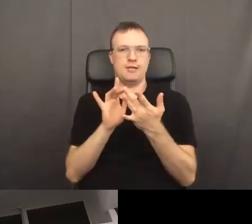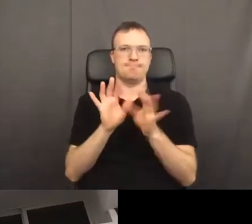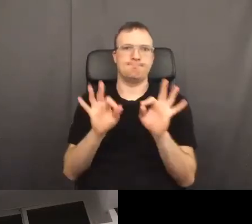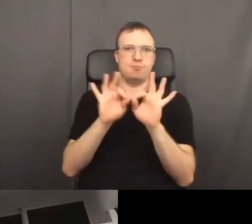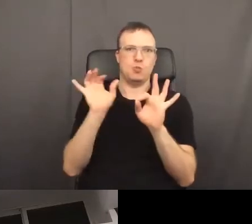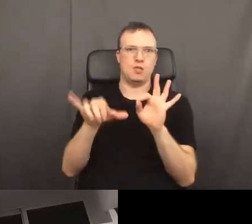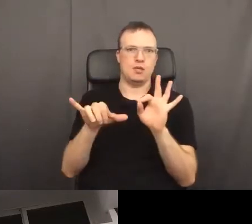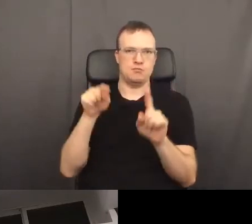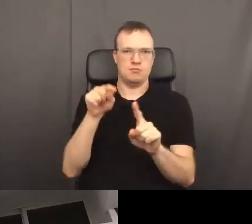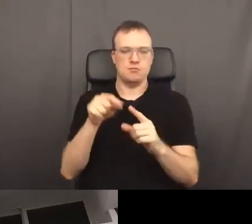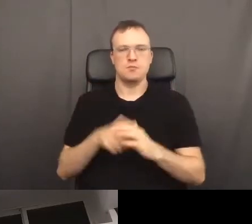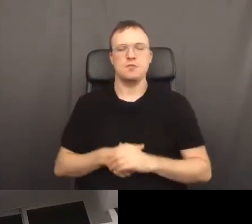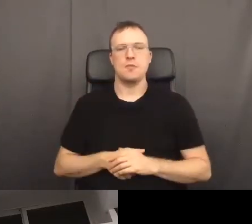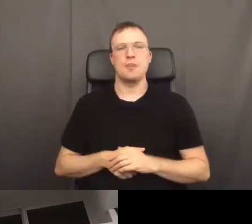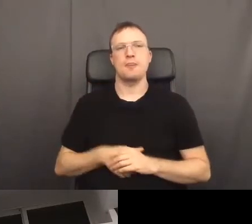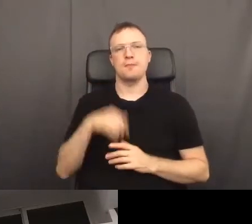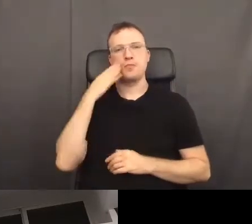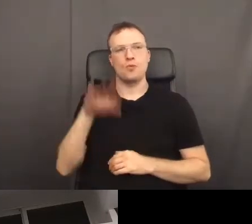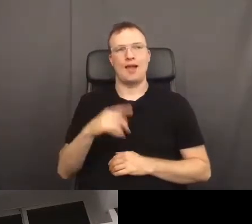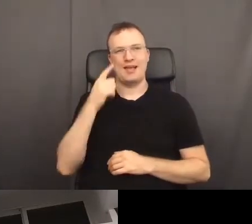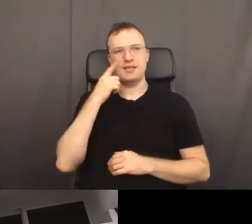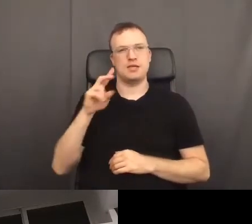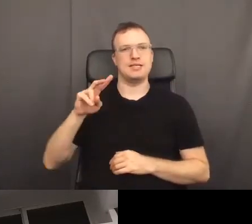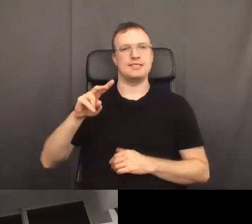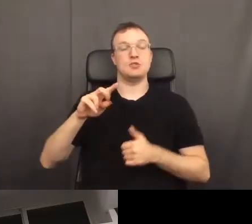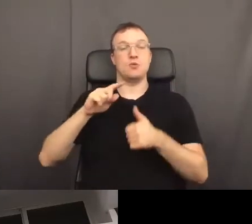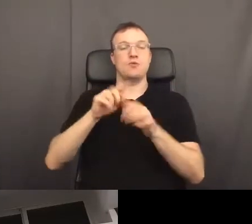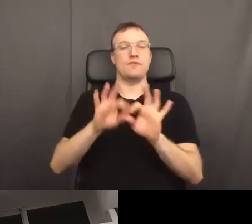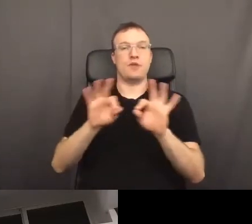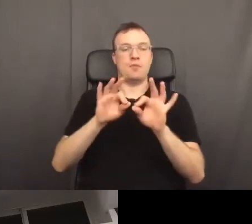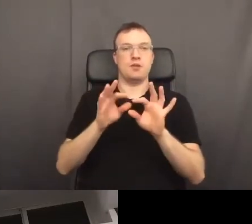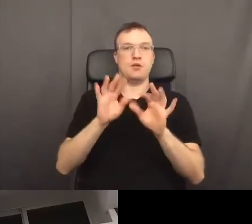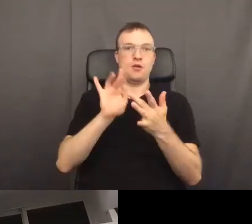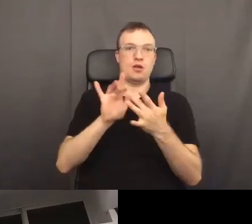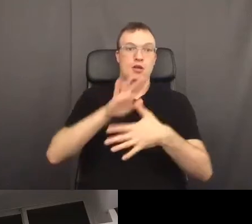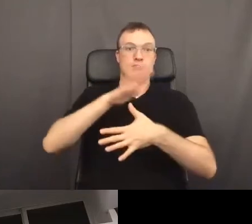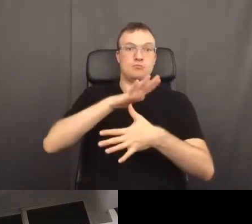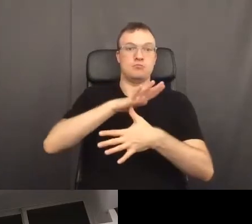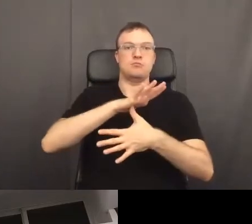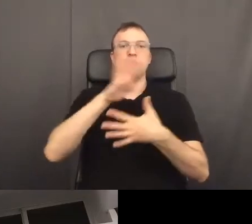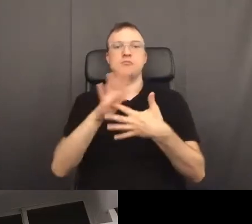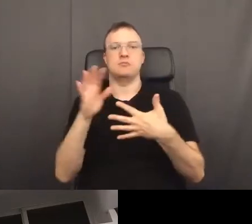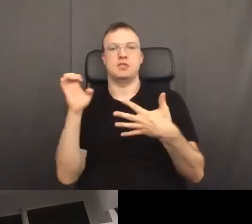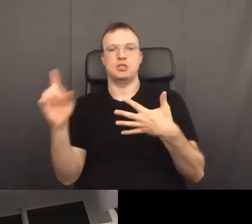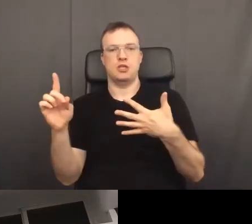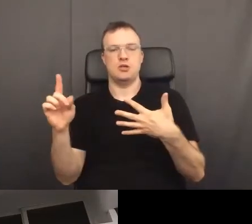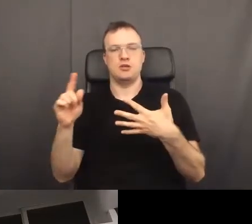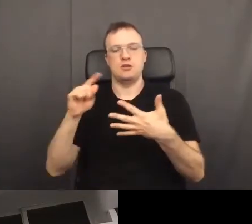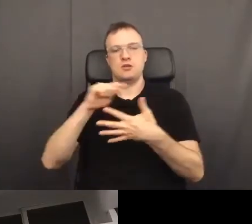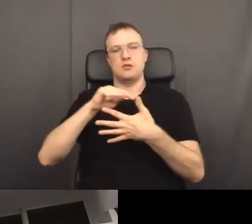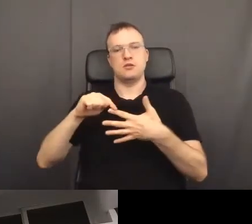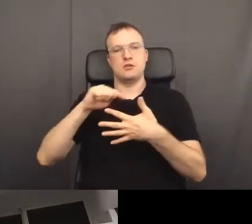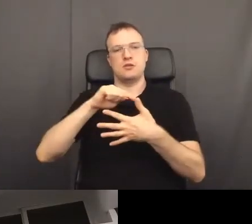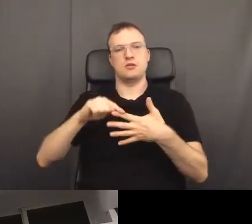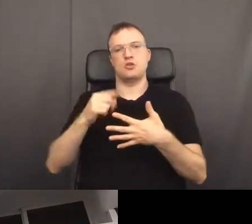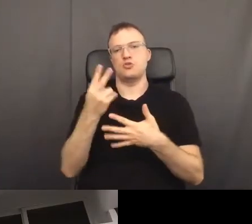so, yeah, I think second is education. And, these are two